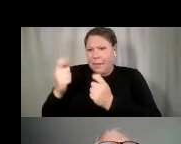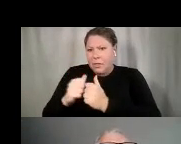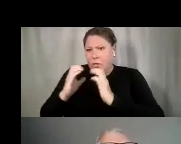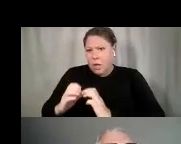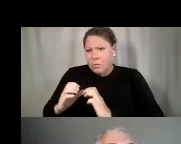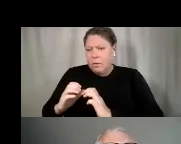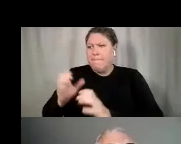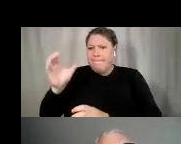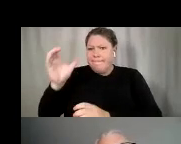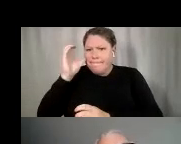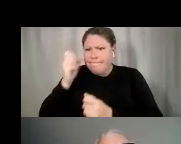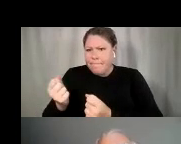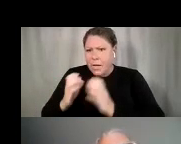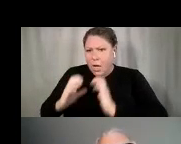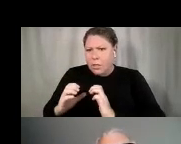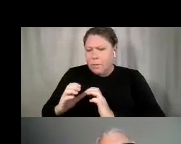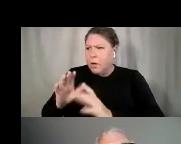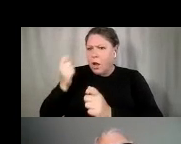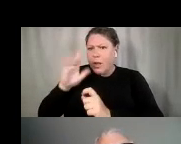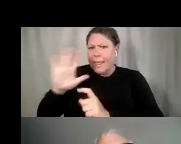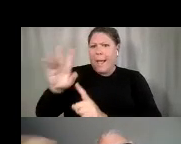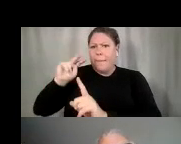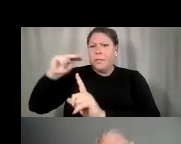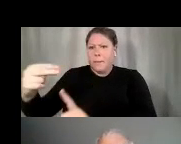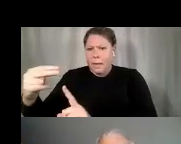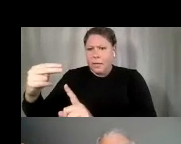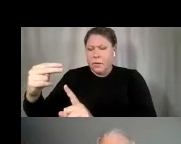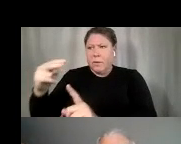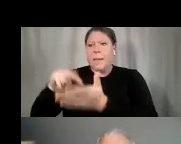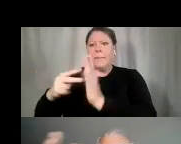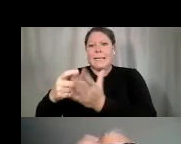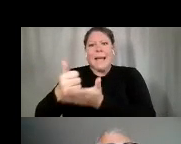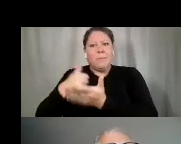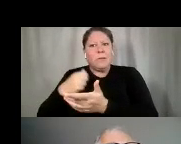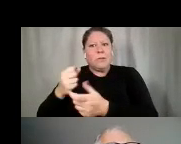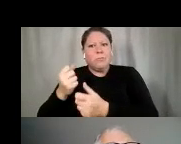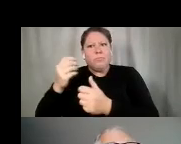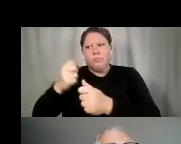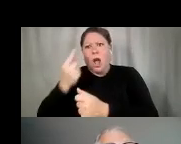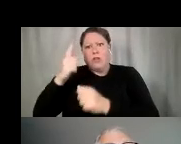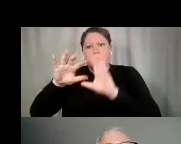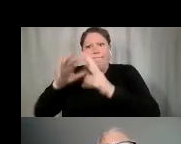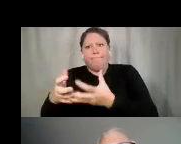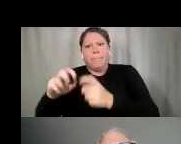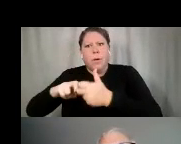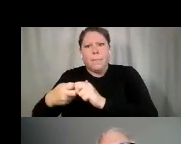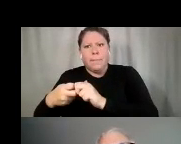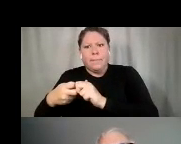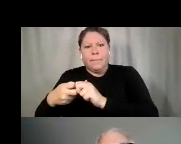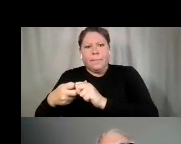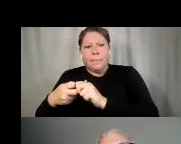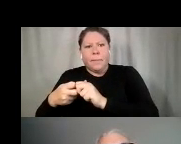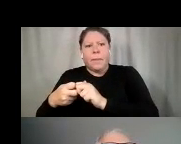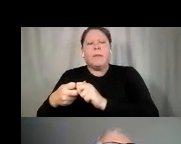customers to understand where they're coming from so that we understand the problem really well. And then we define off our